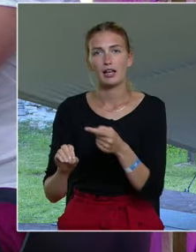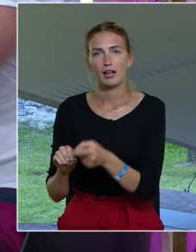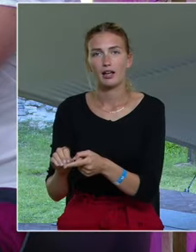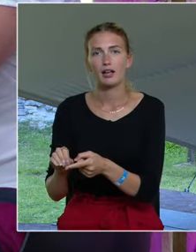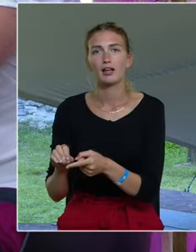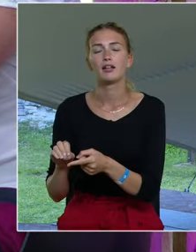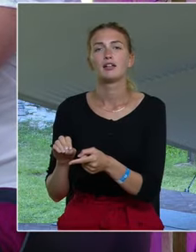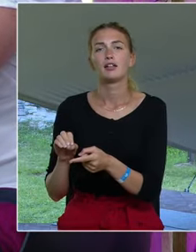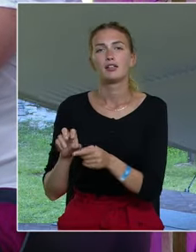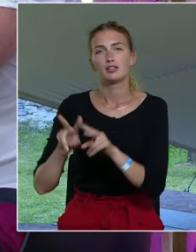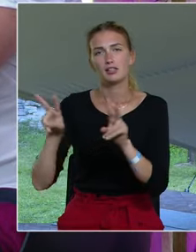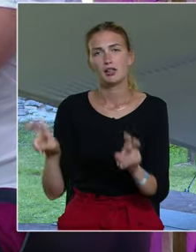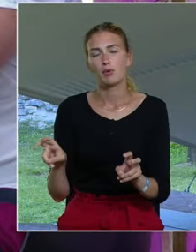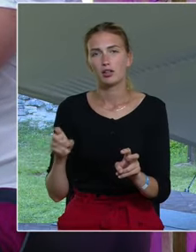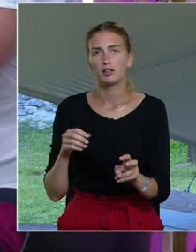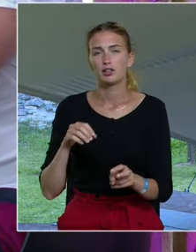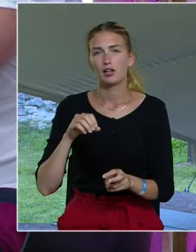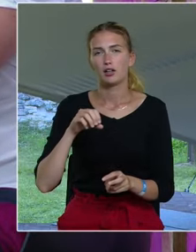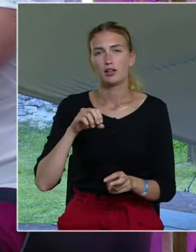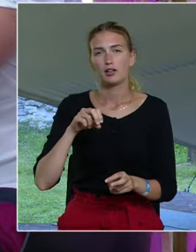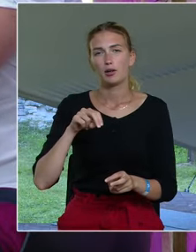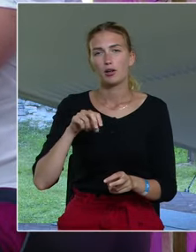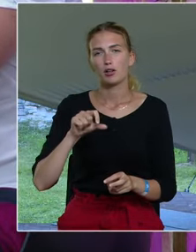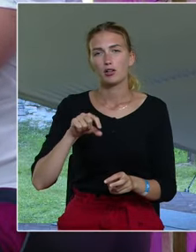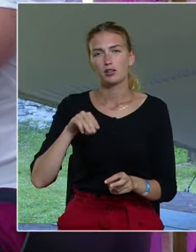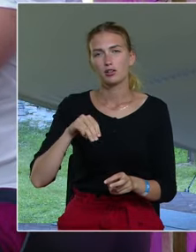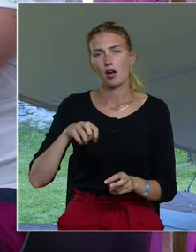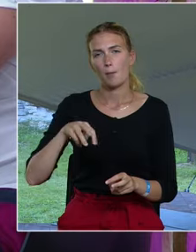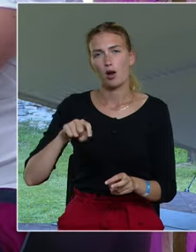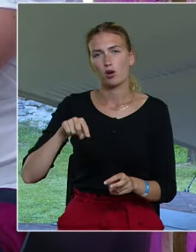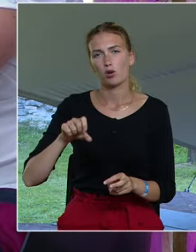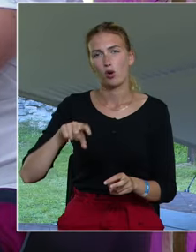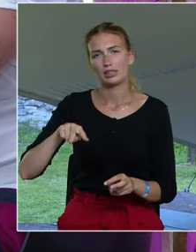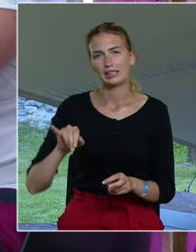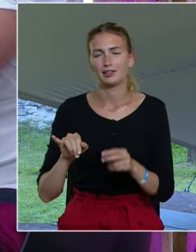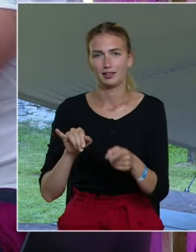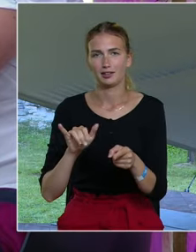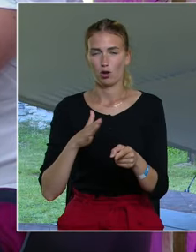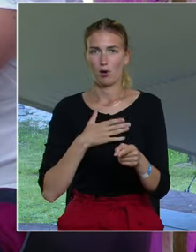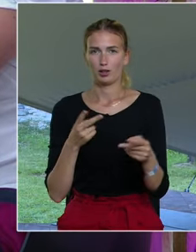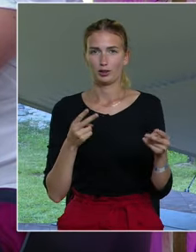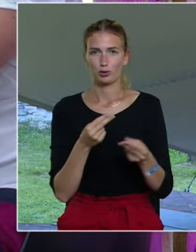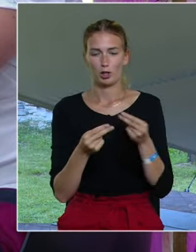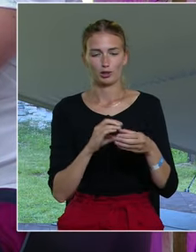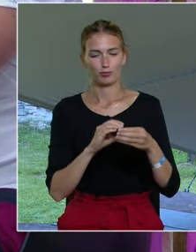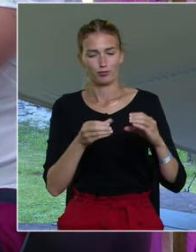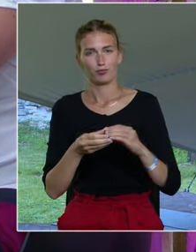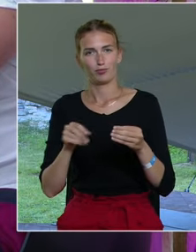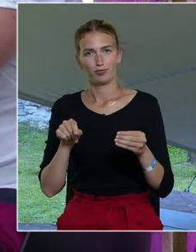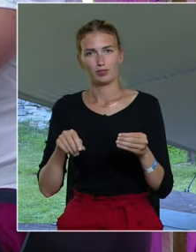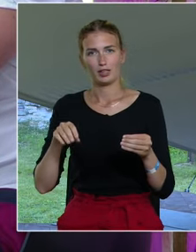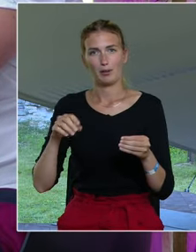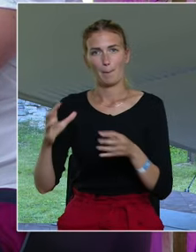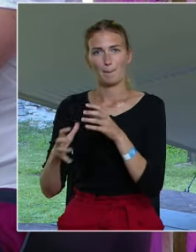very happy to pet my gotchis every day. I think that's the nicest format of metaverse interaction